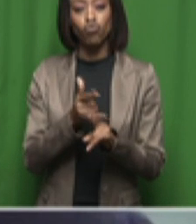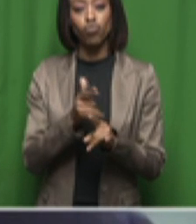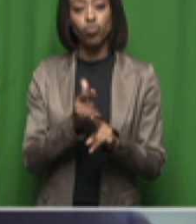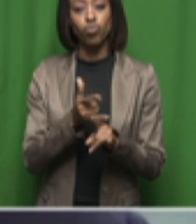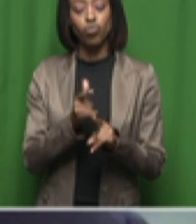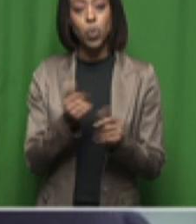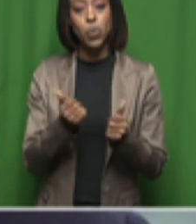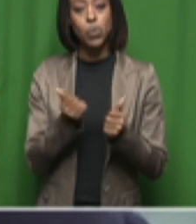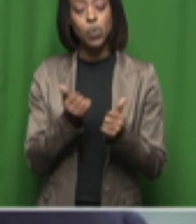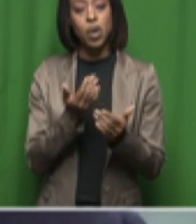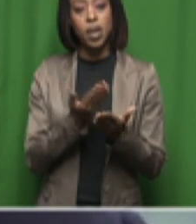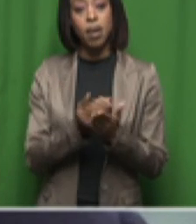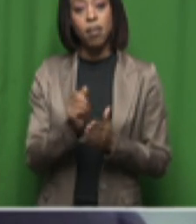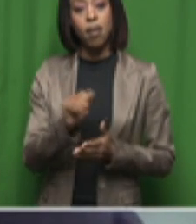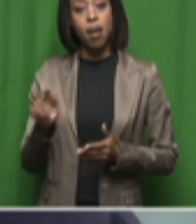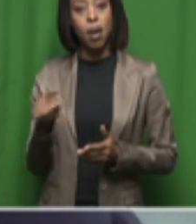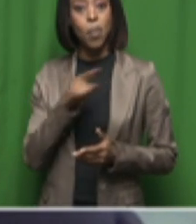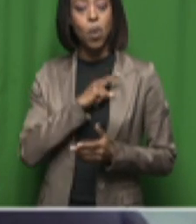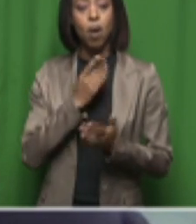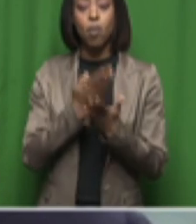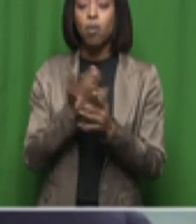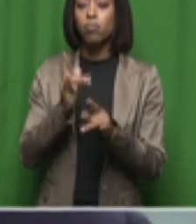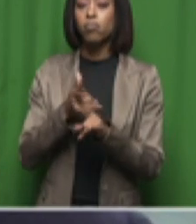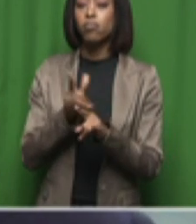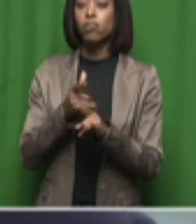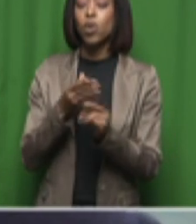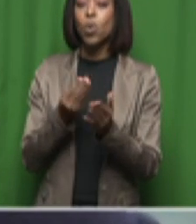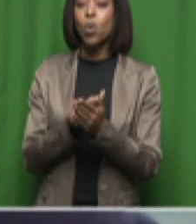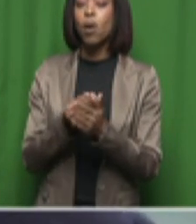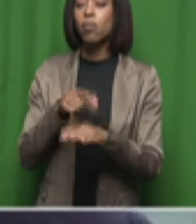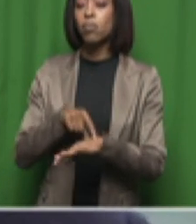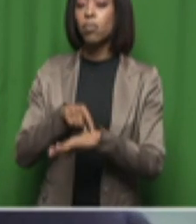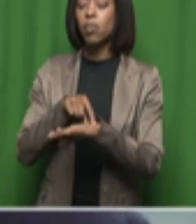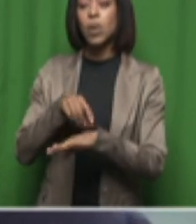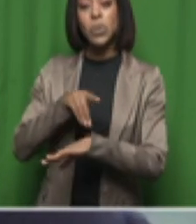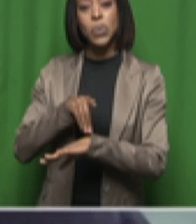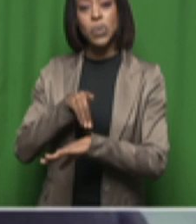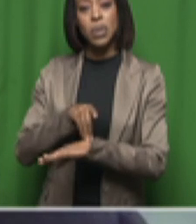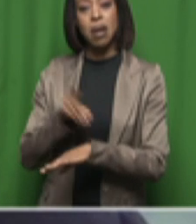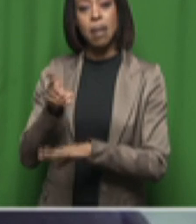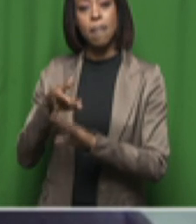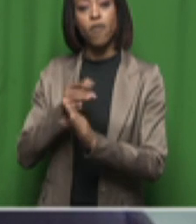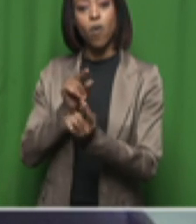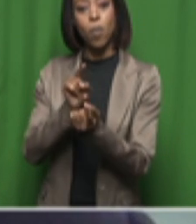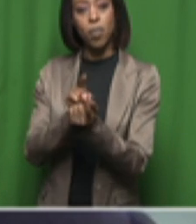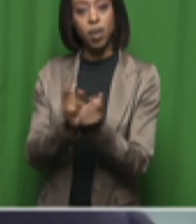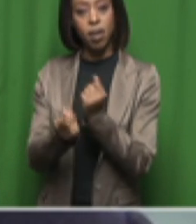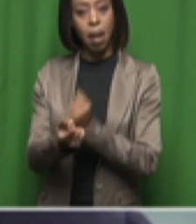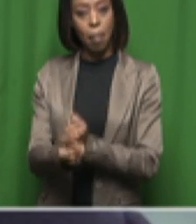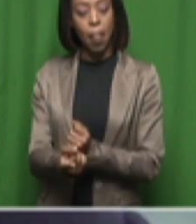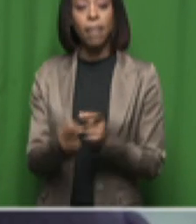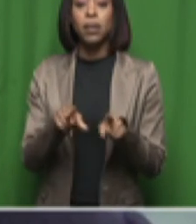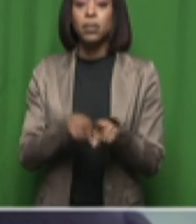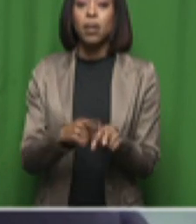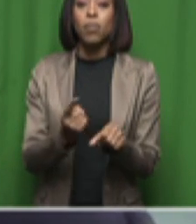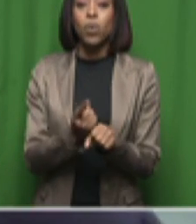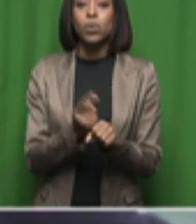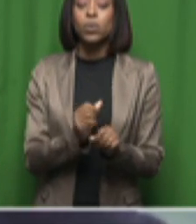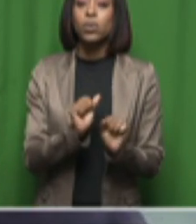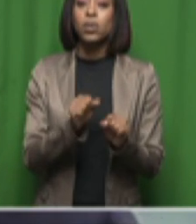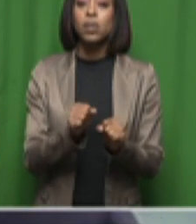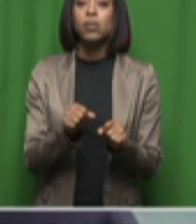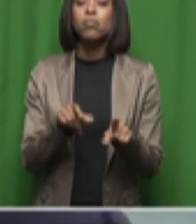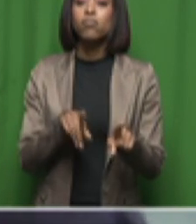facility on the application, where you're able to chat with the medical practitioner just prior to meeting. It is being able